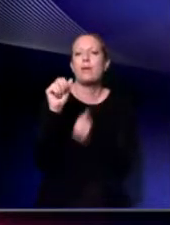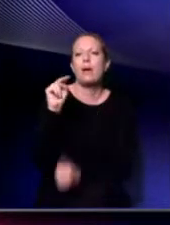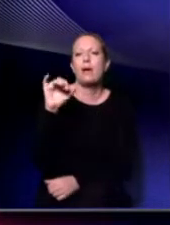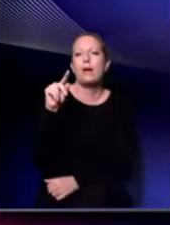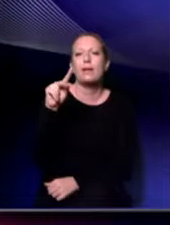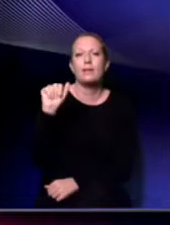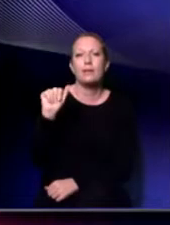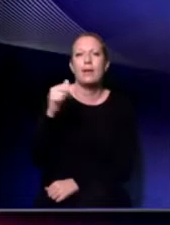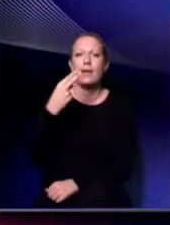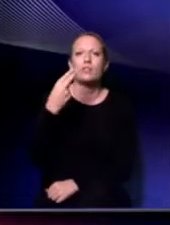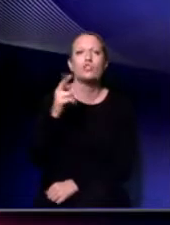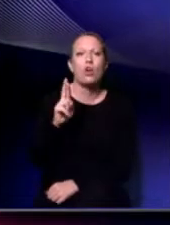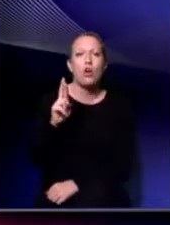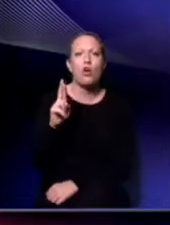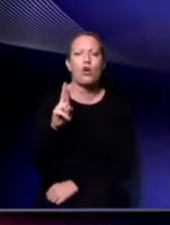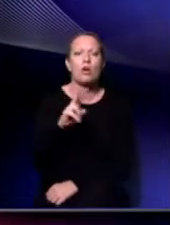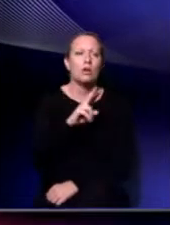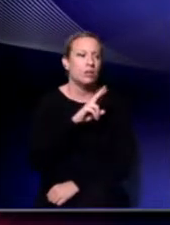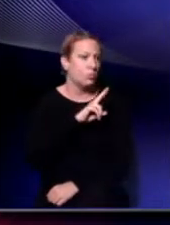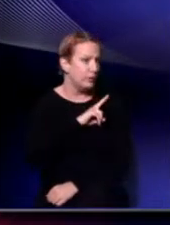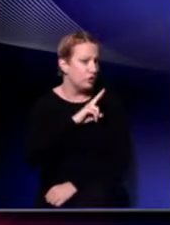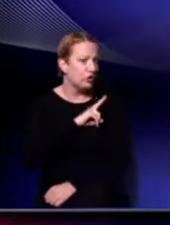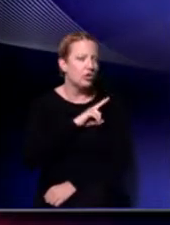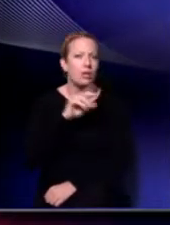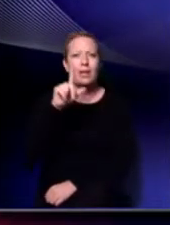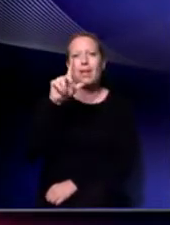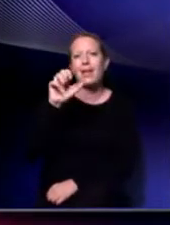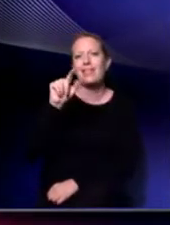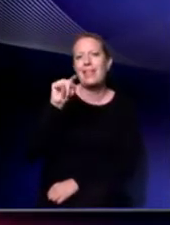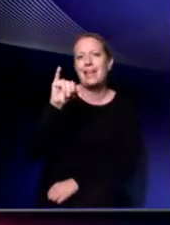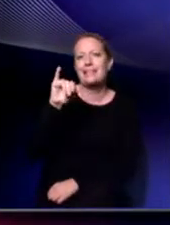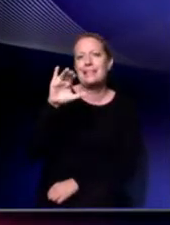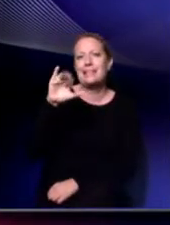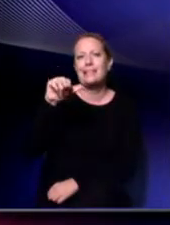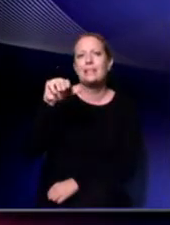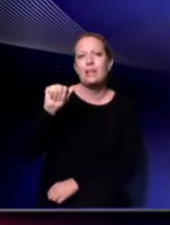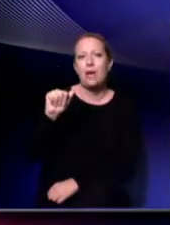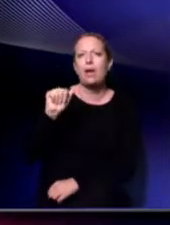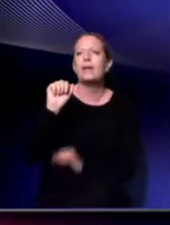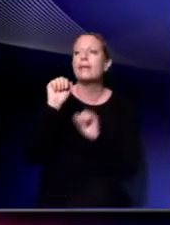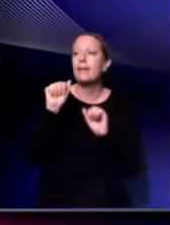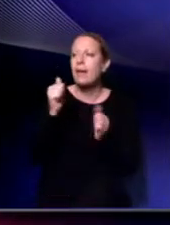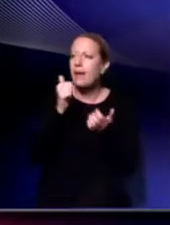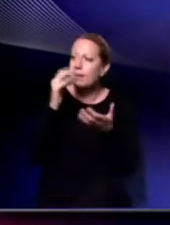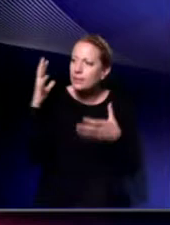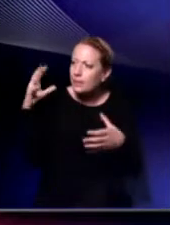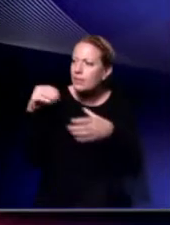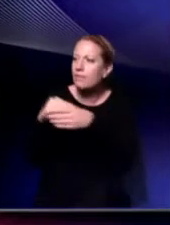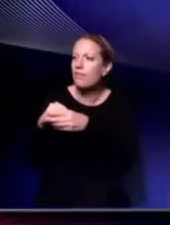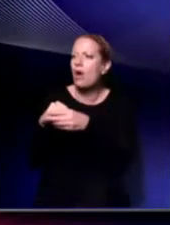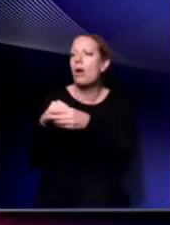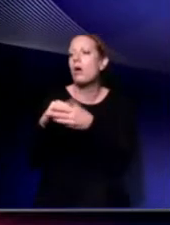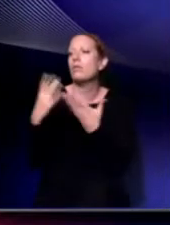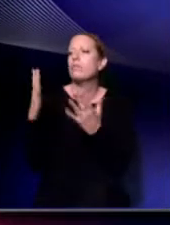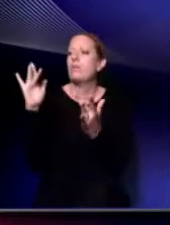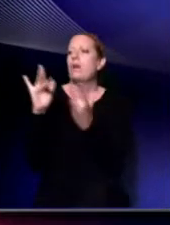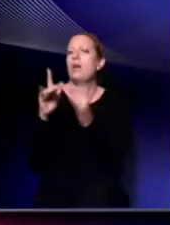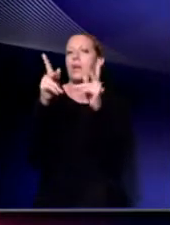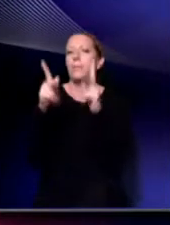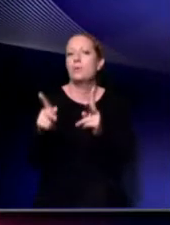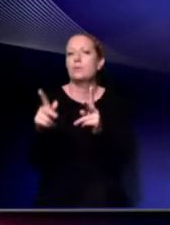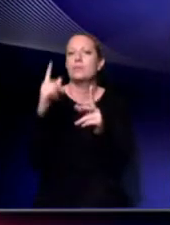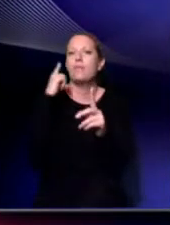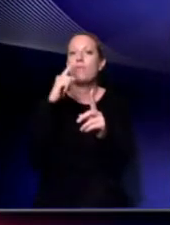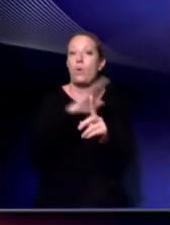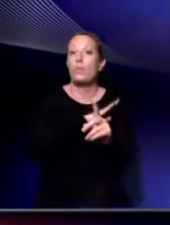Richard? Leticia should be able to coordinate that as kind of the point person for the board, and then point you